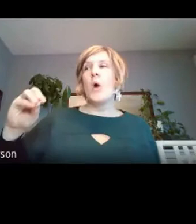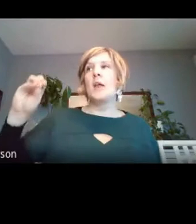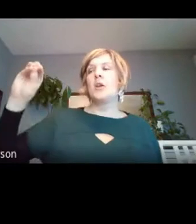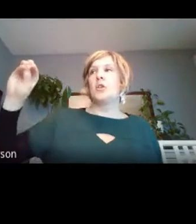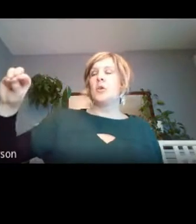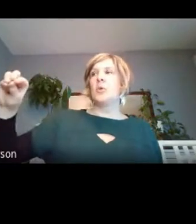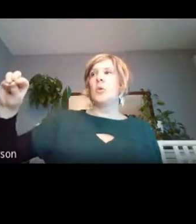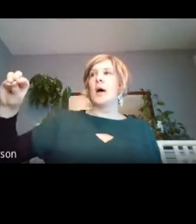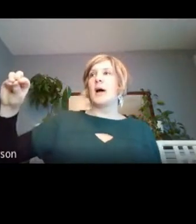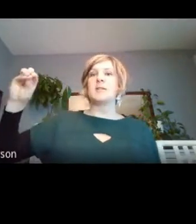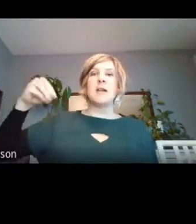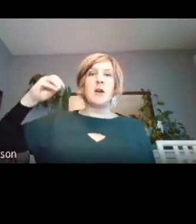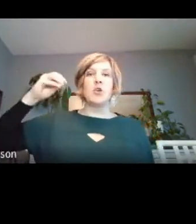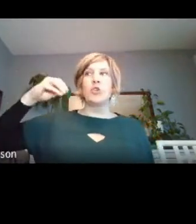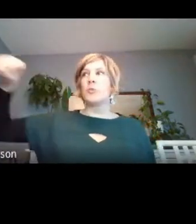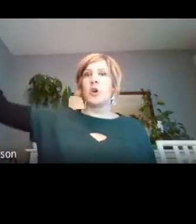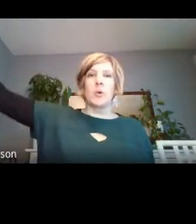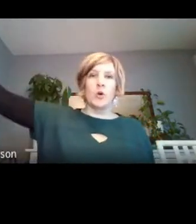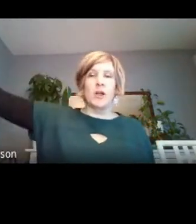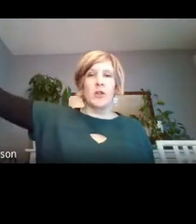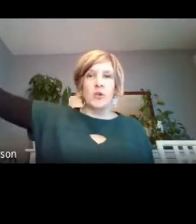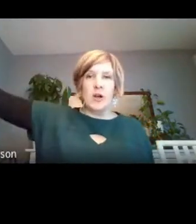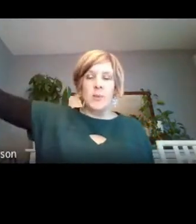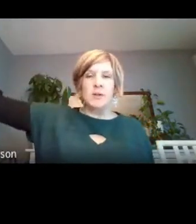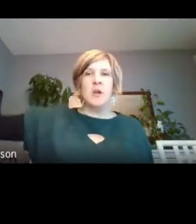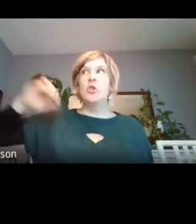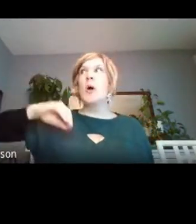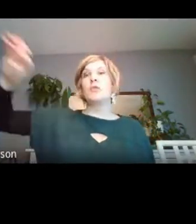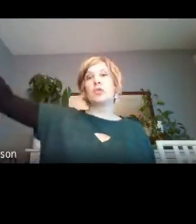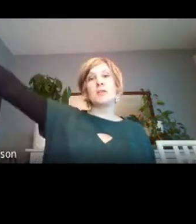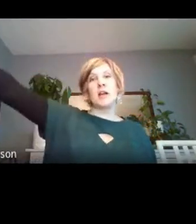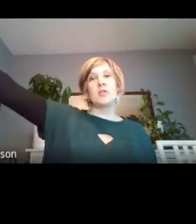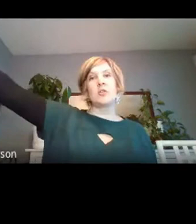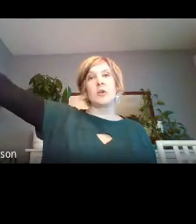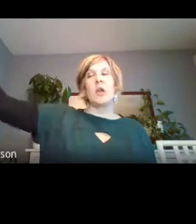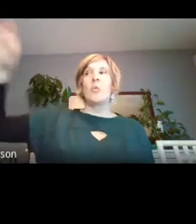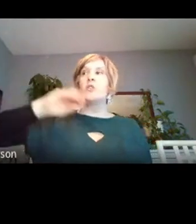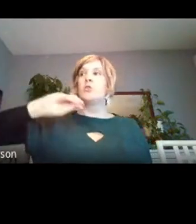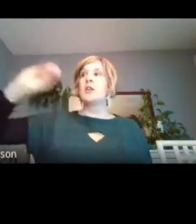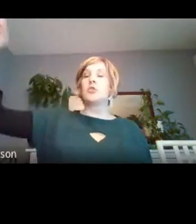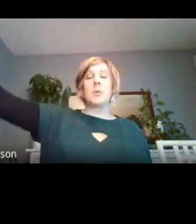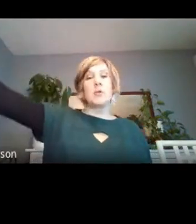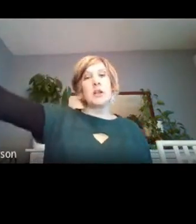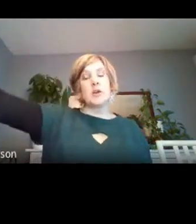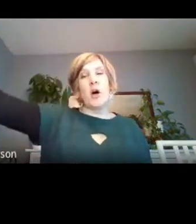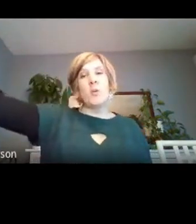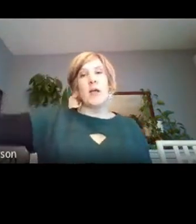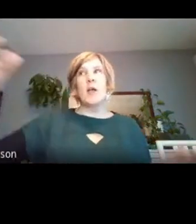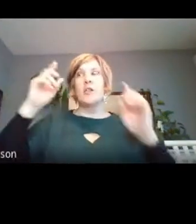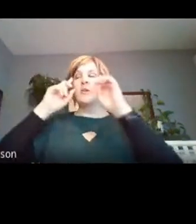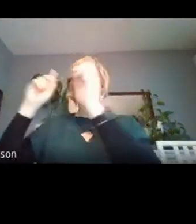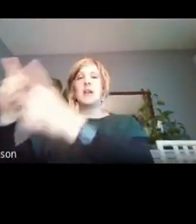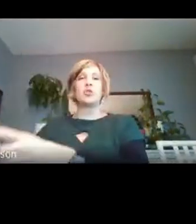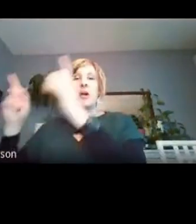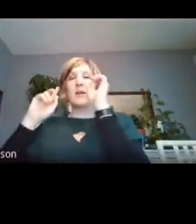when you uh send a group to go and work in the learning commons you have to trust that student when you send a group out in the hallway